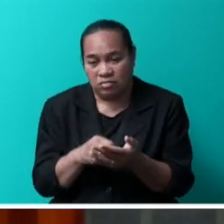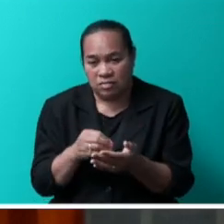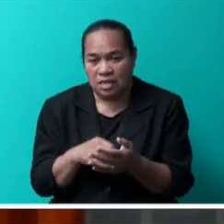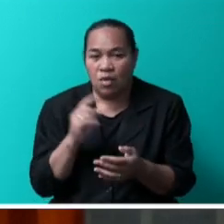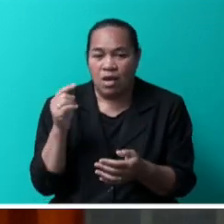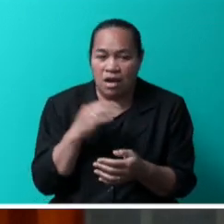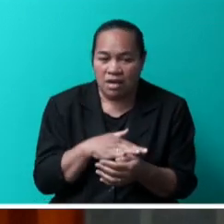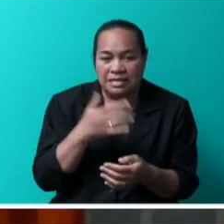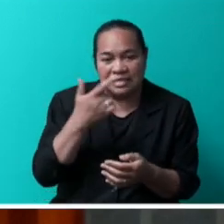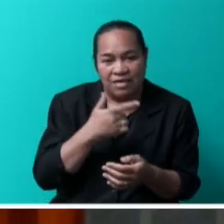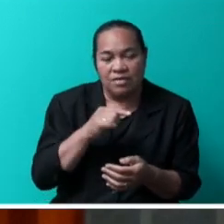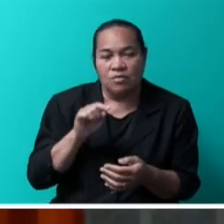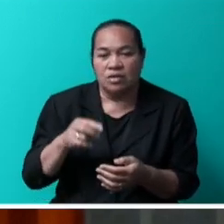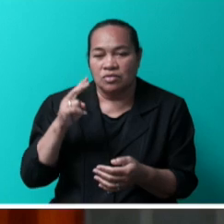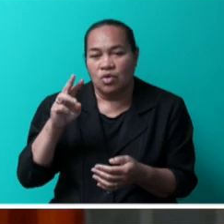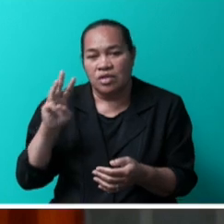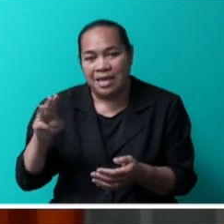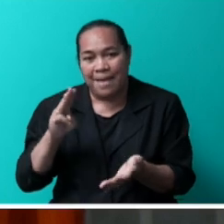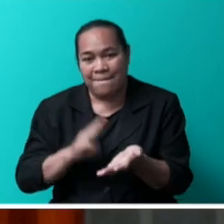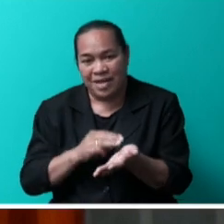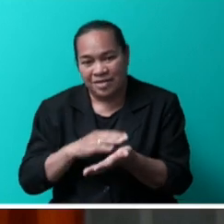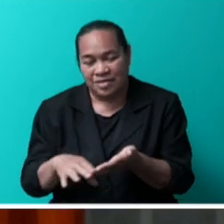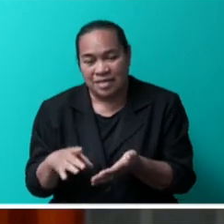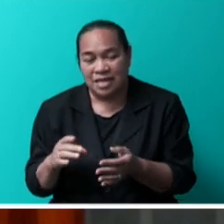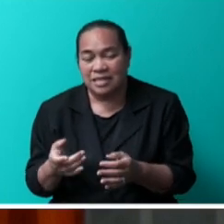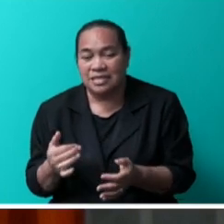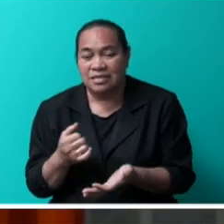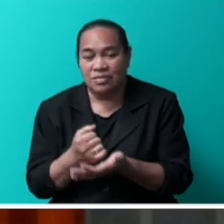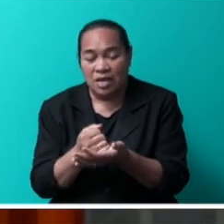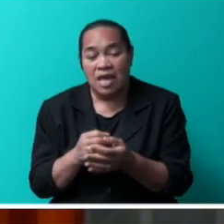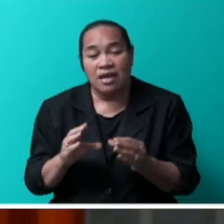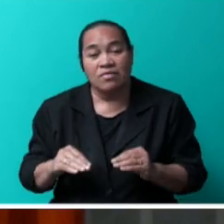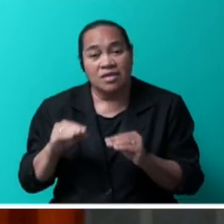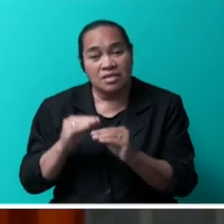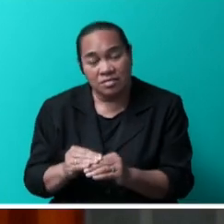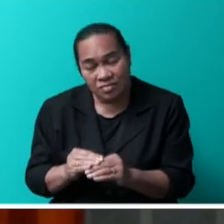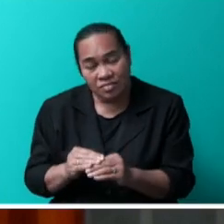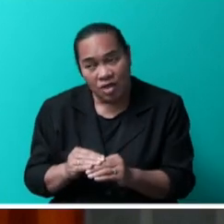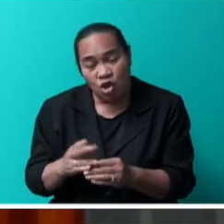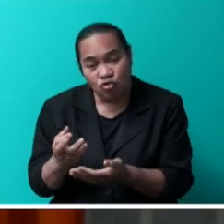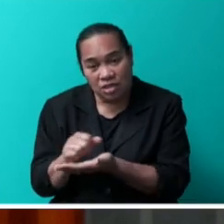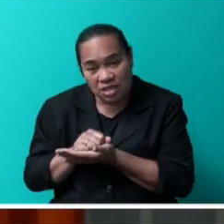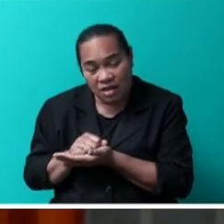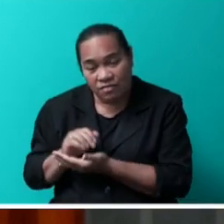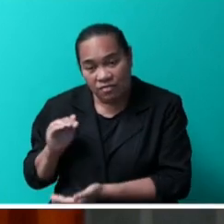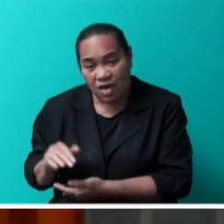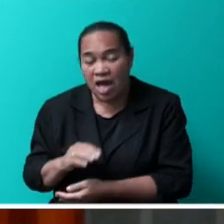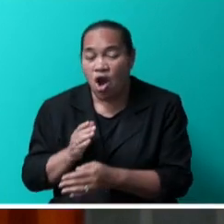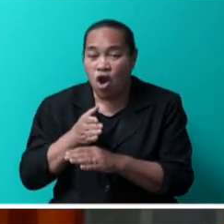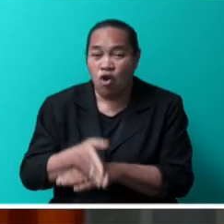117.23 million, supported by an average investable reserve level of around over